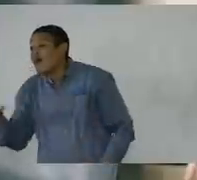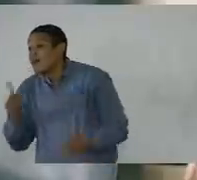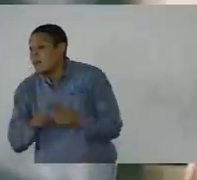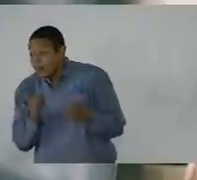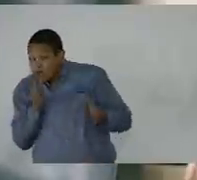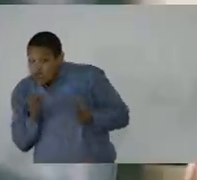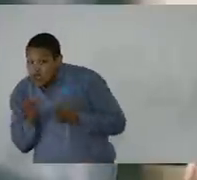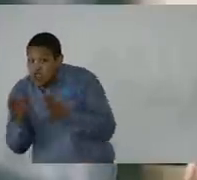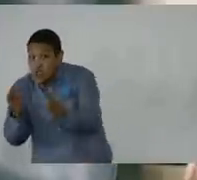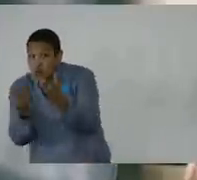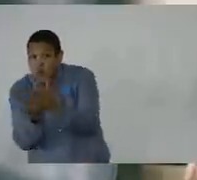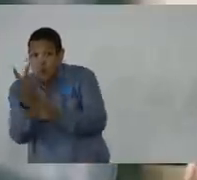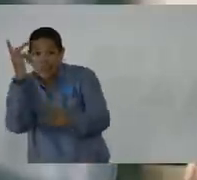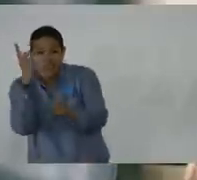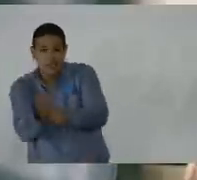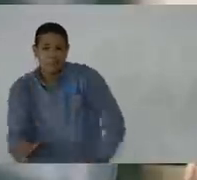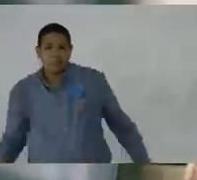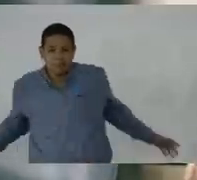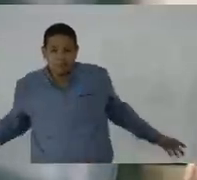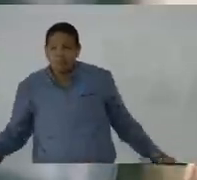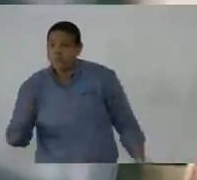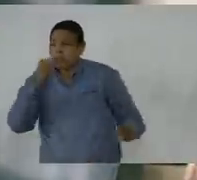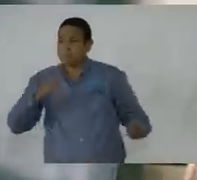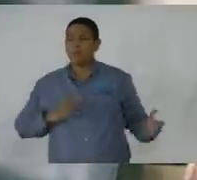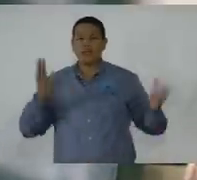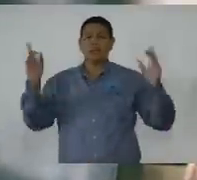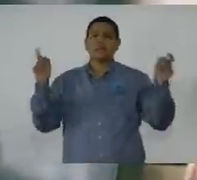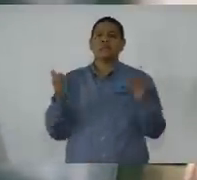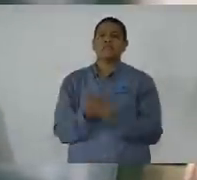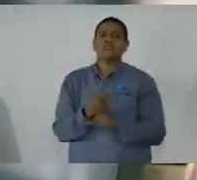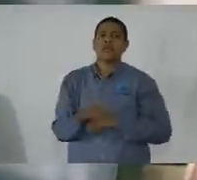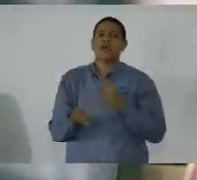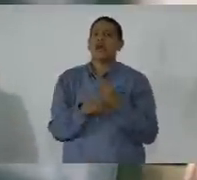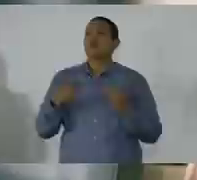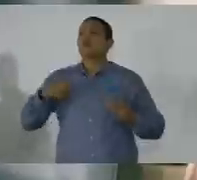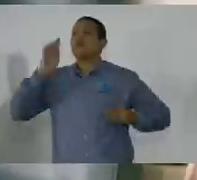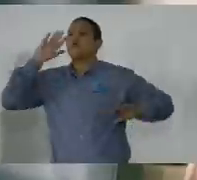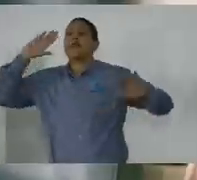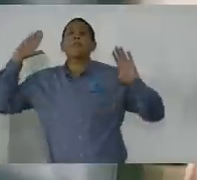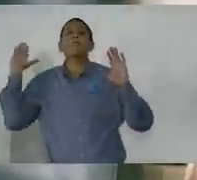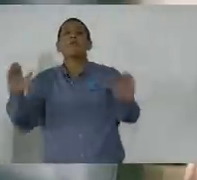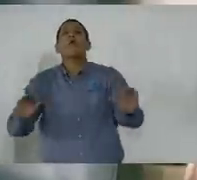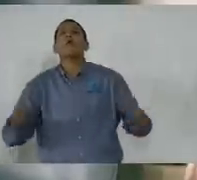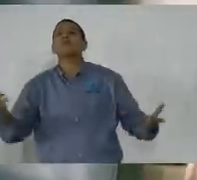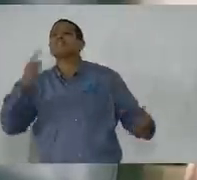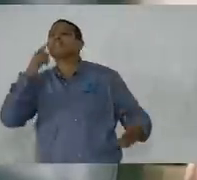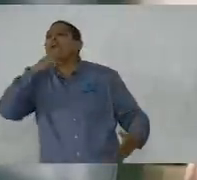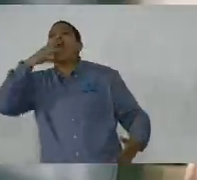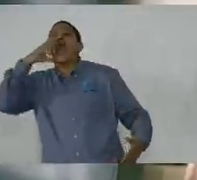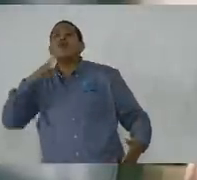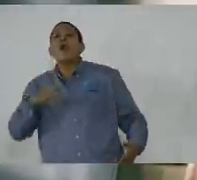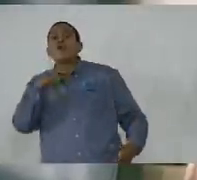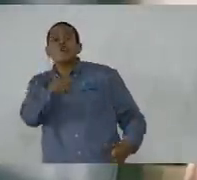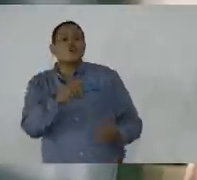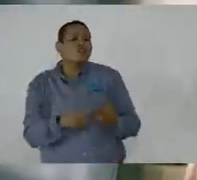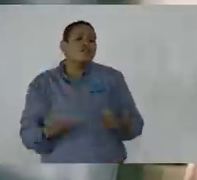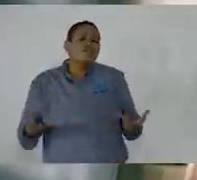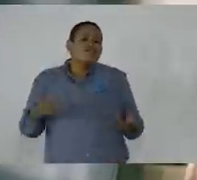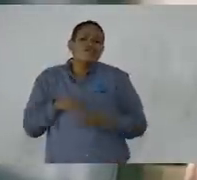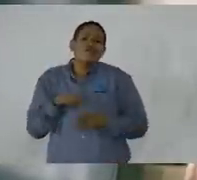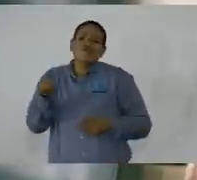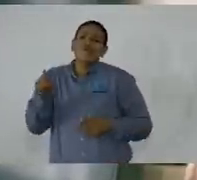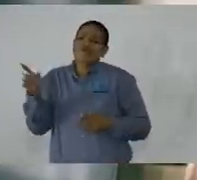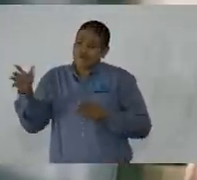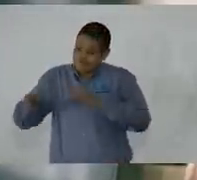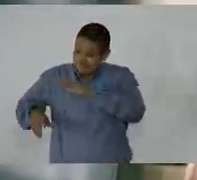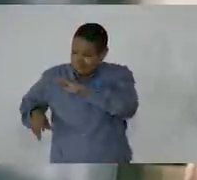continued growth path. Madam Speaker, we will be boosting agriculture in the primary